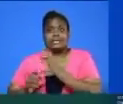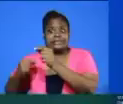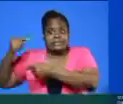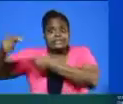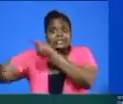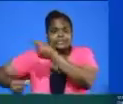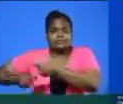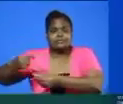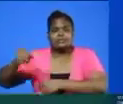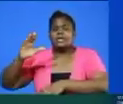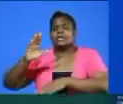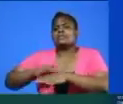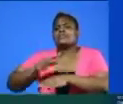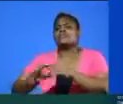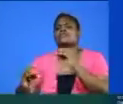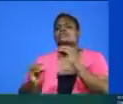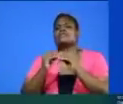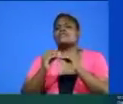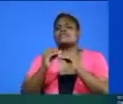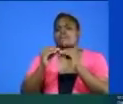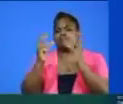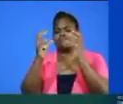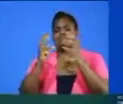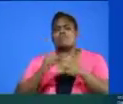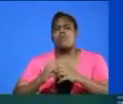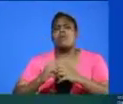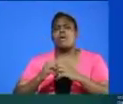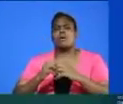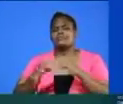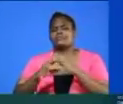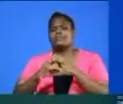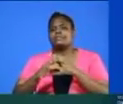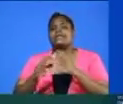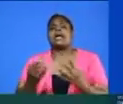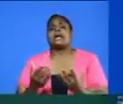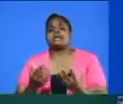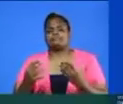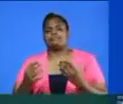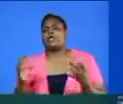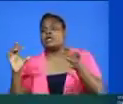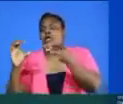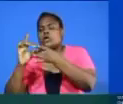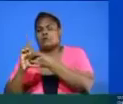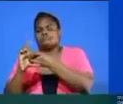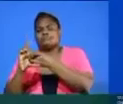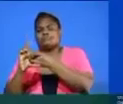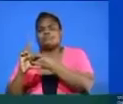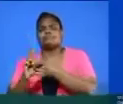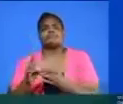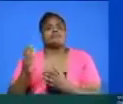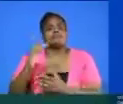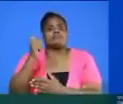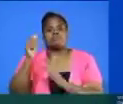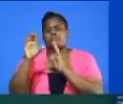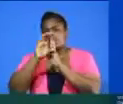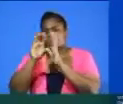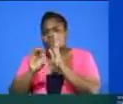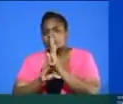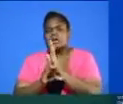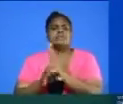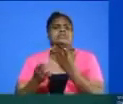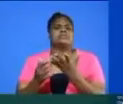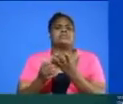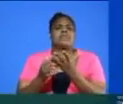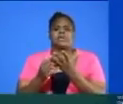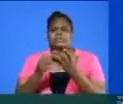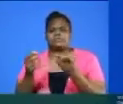shall be called a repairer of the breach." A breach has been created. God's commandments has been disposed. God's Sabbath